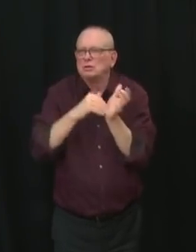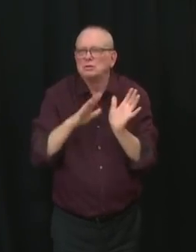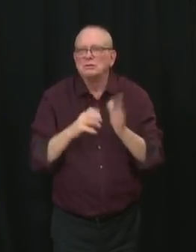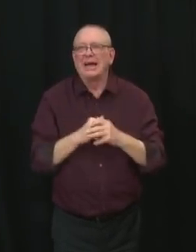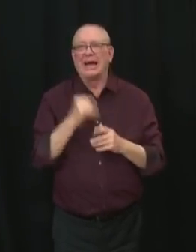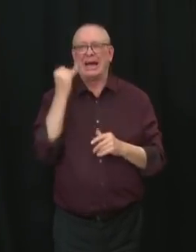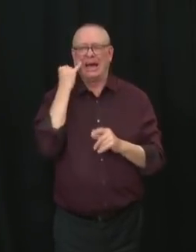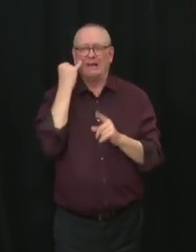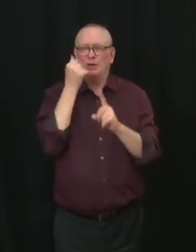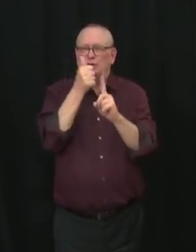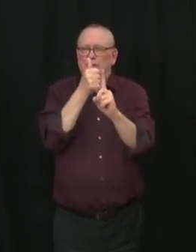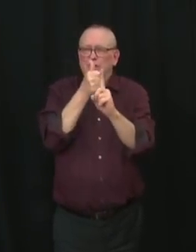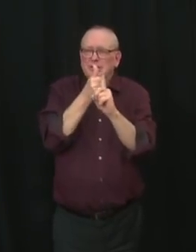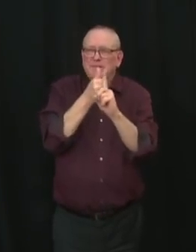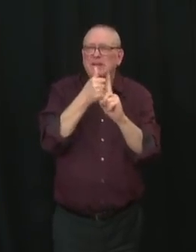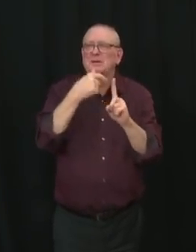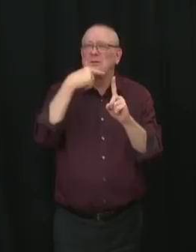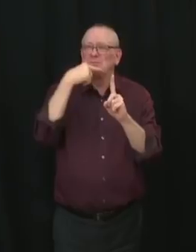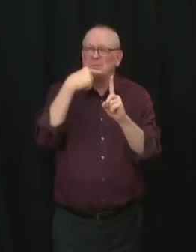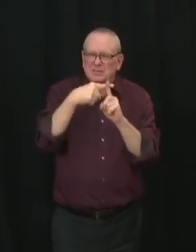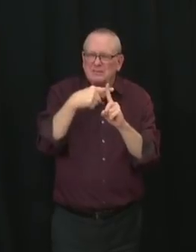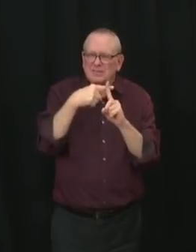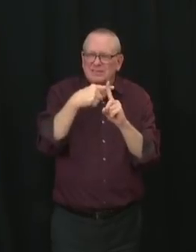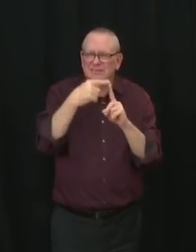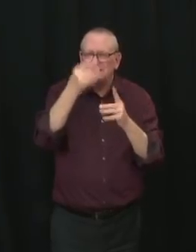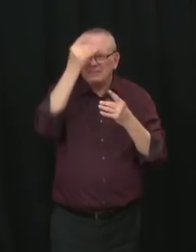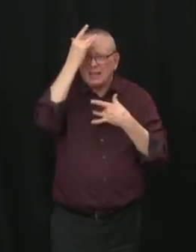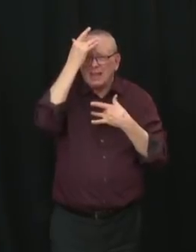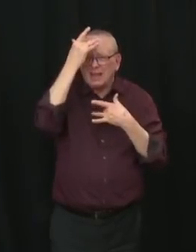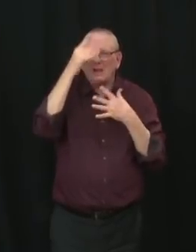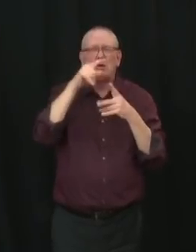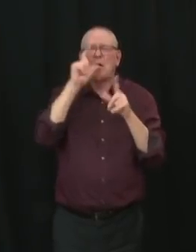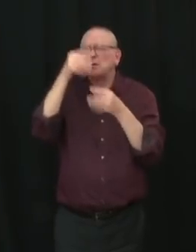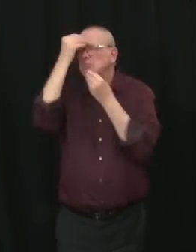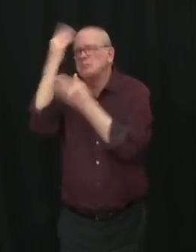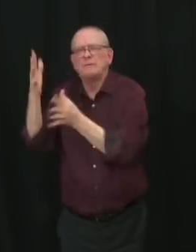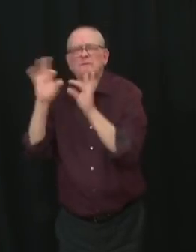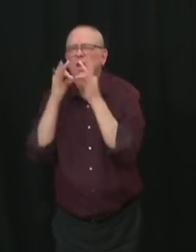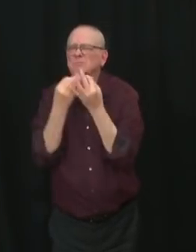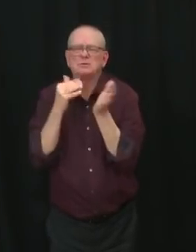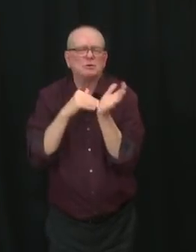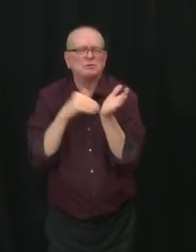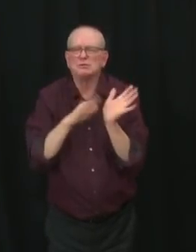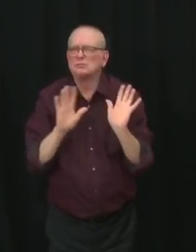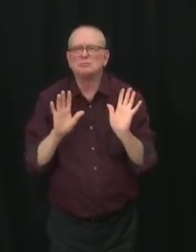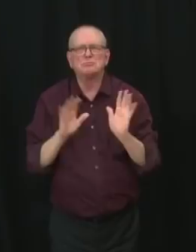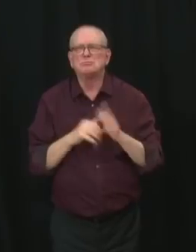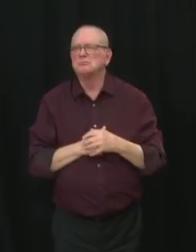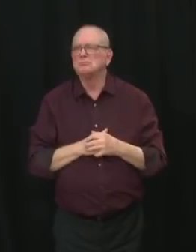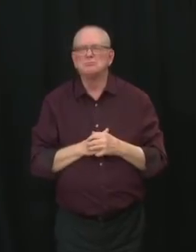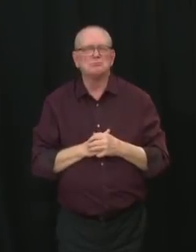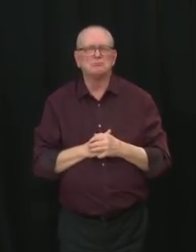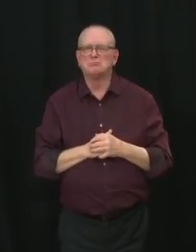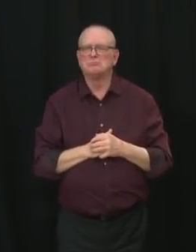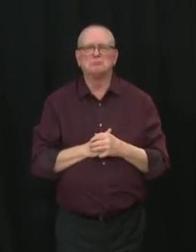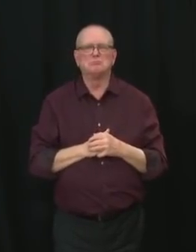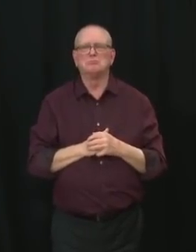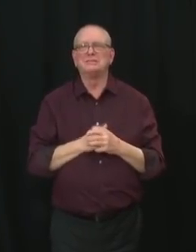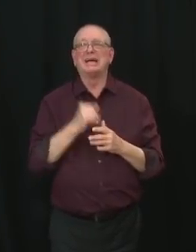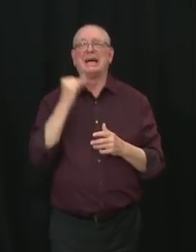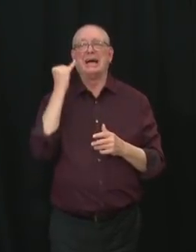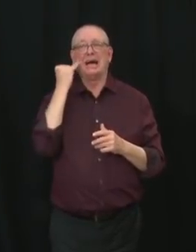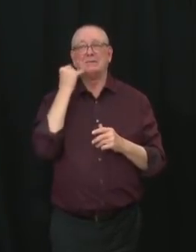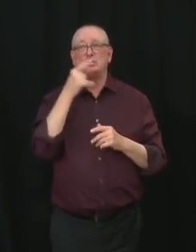to contact your family doctor with the results unless you are at high risk or experiencing moderate illness or